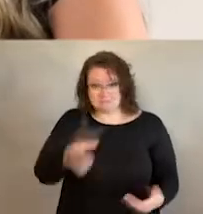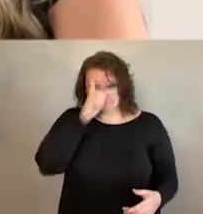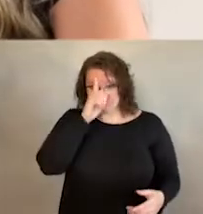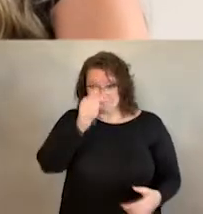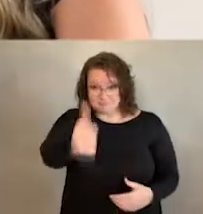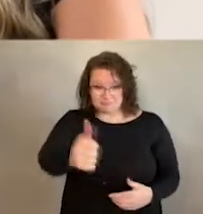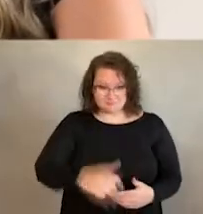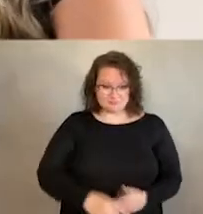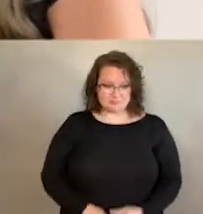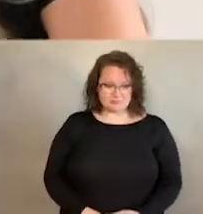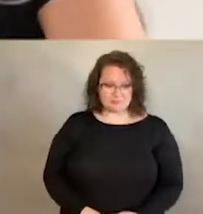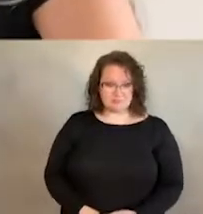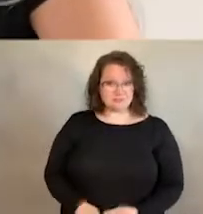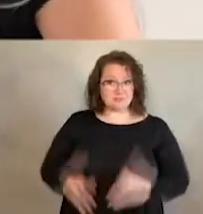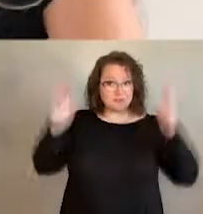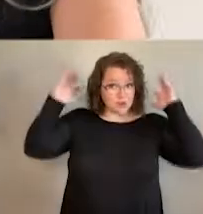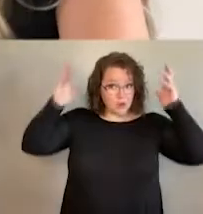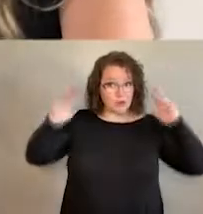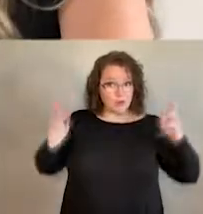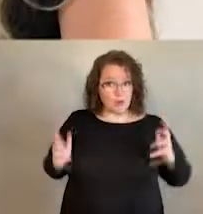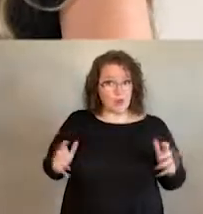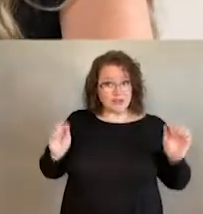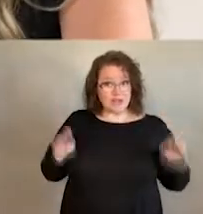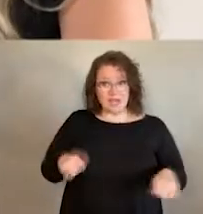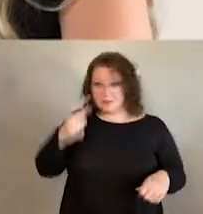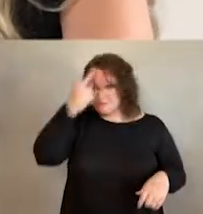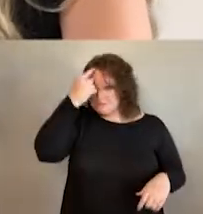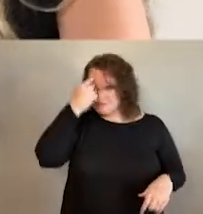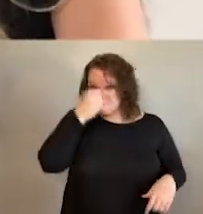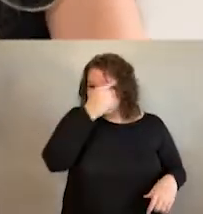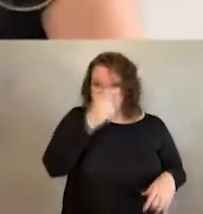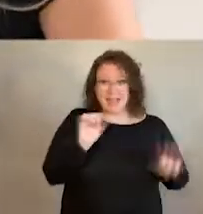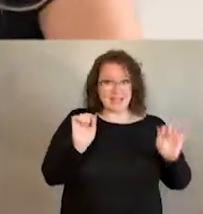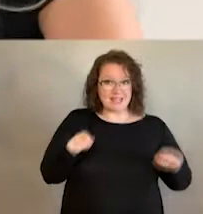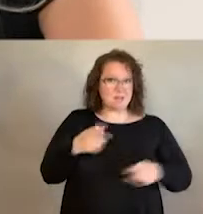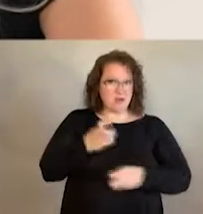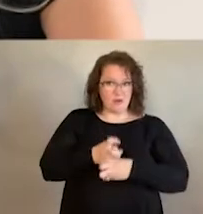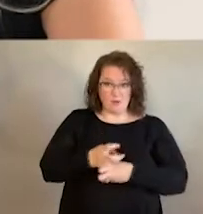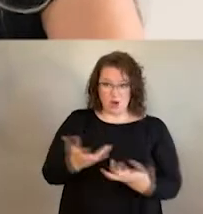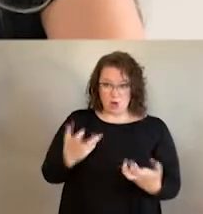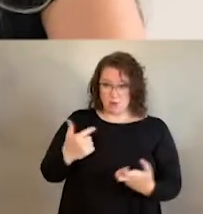Now her little curl can be a little bit tricky, but would you like me to draw it? Sure. Okay.